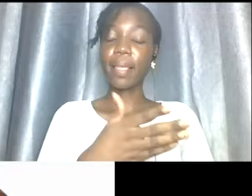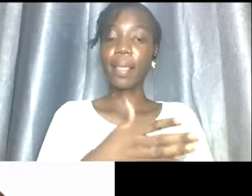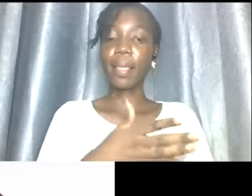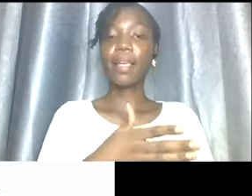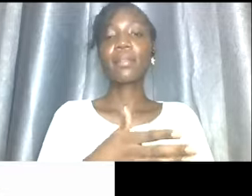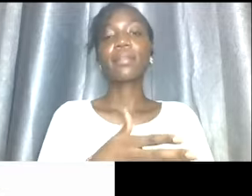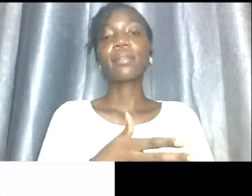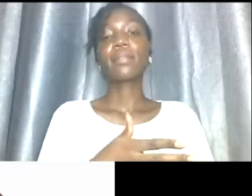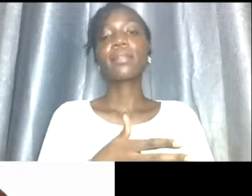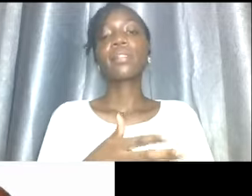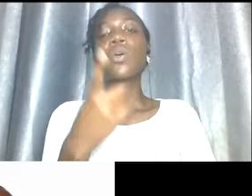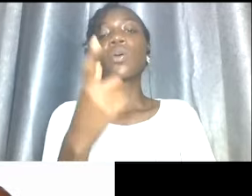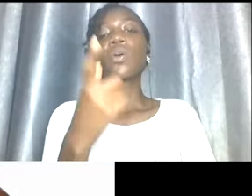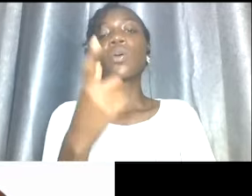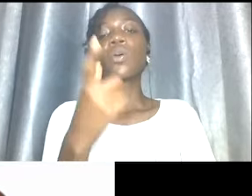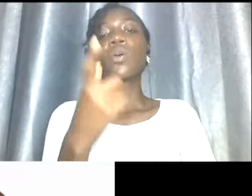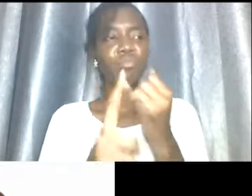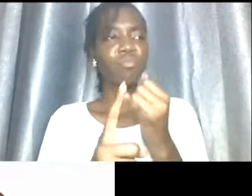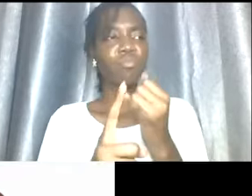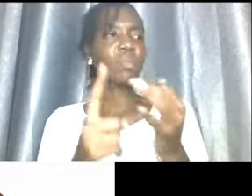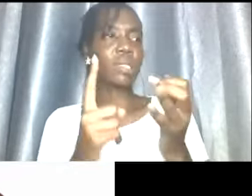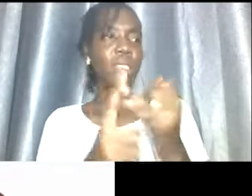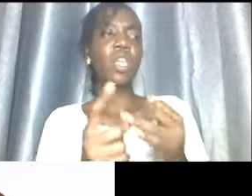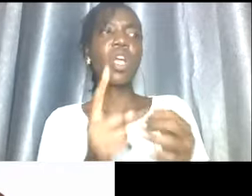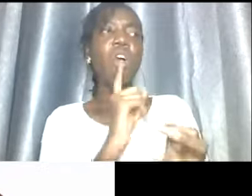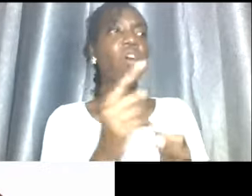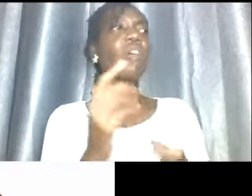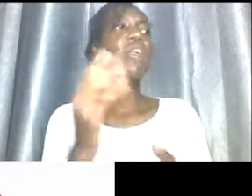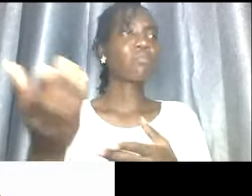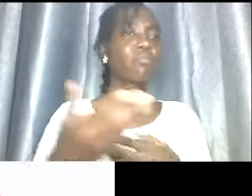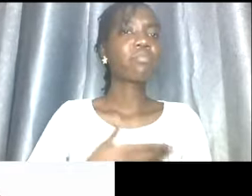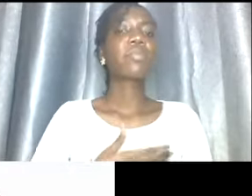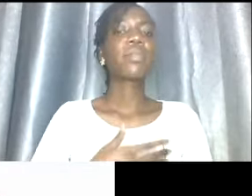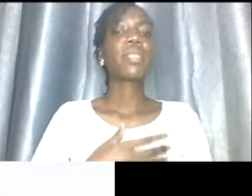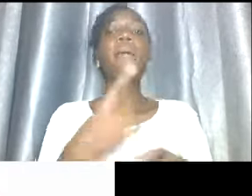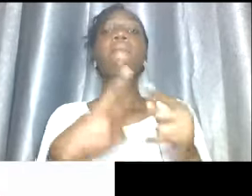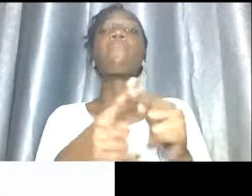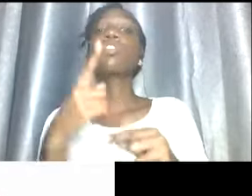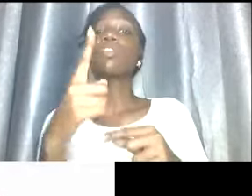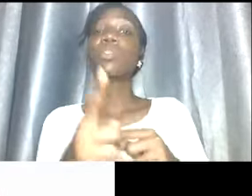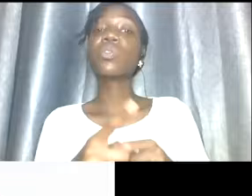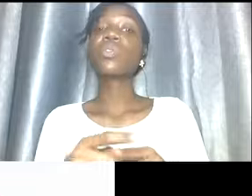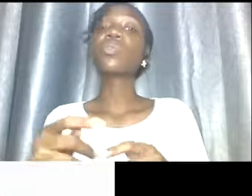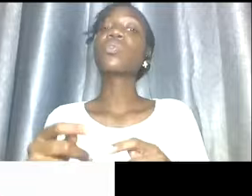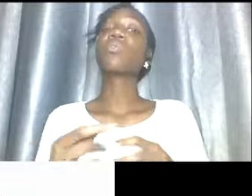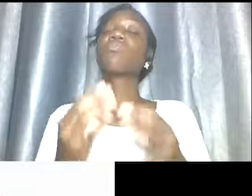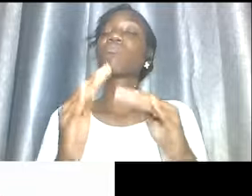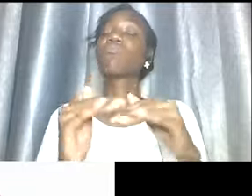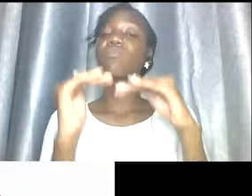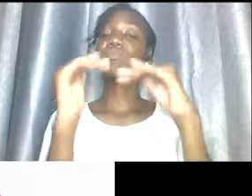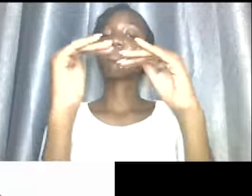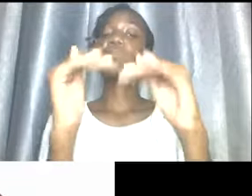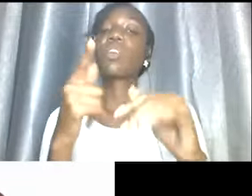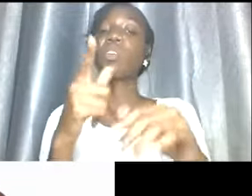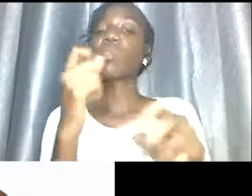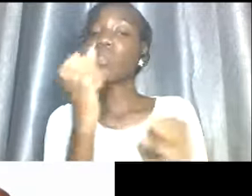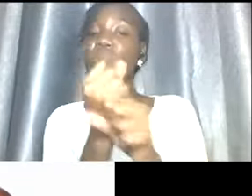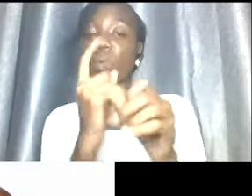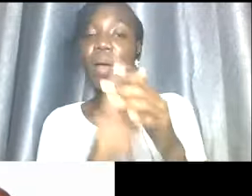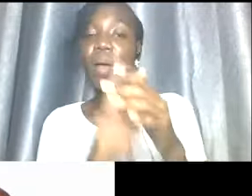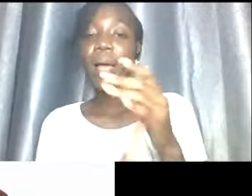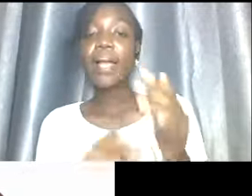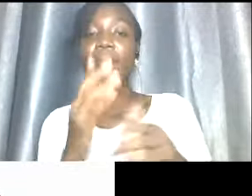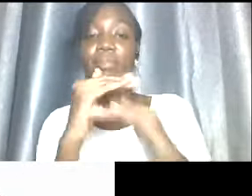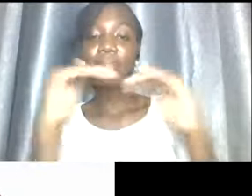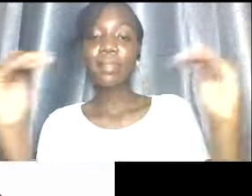producing, getting it out, taking orders, but we're not able to rise above what's going on at this level to see what's the next thing